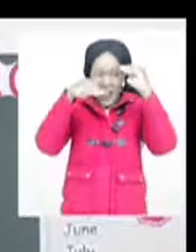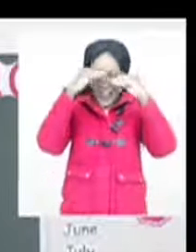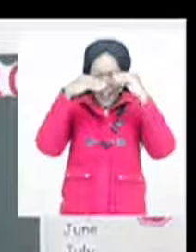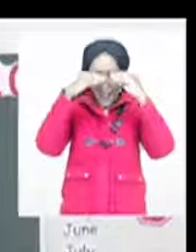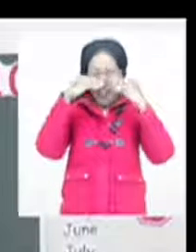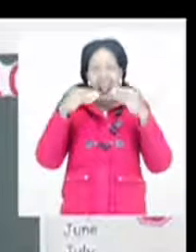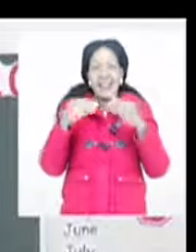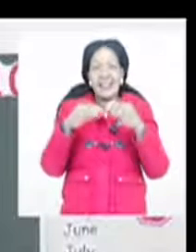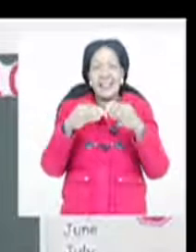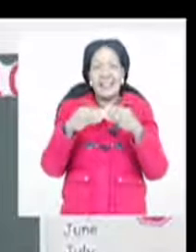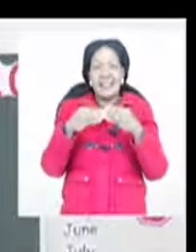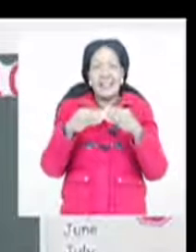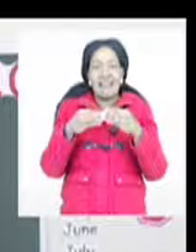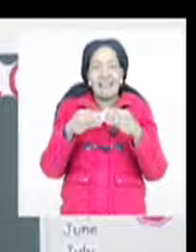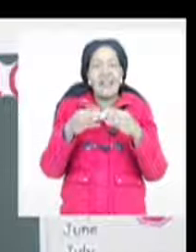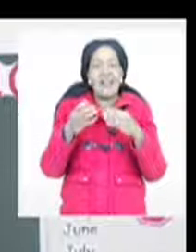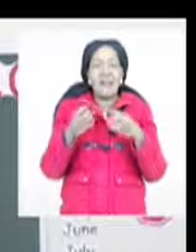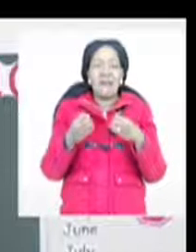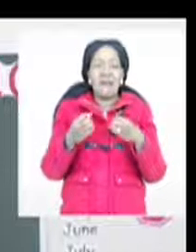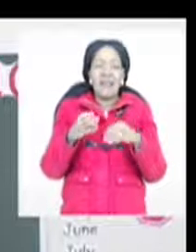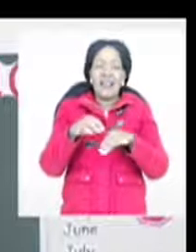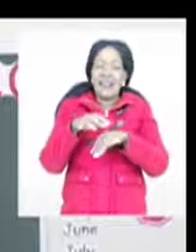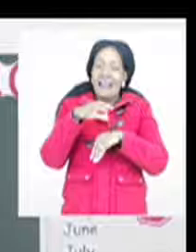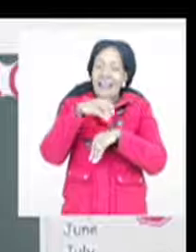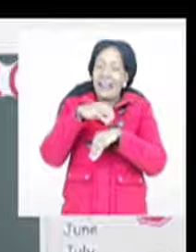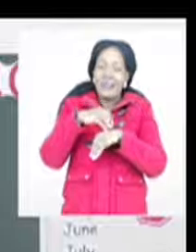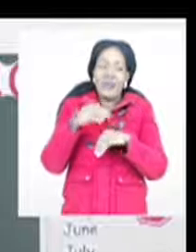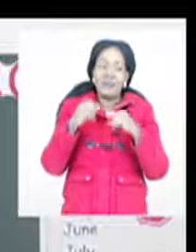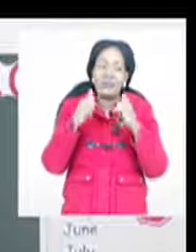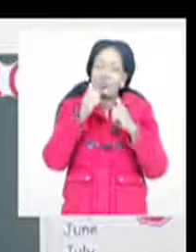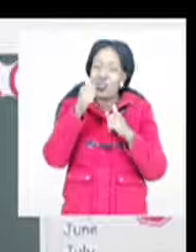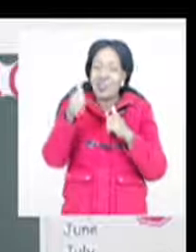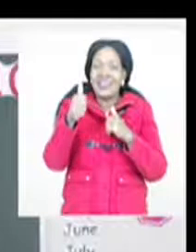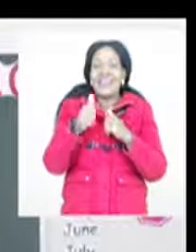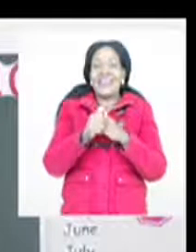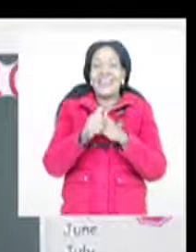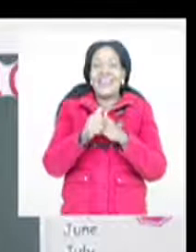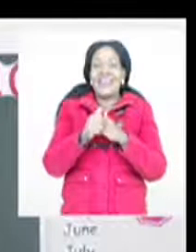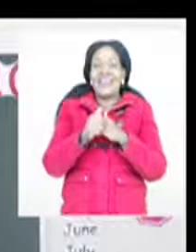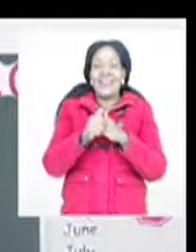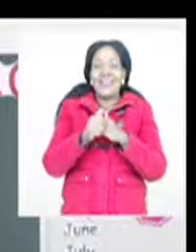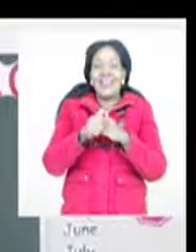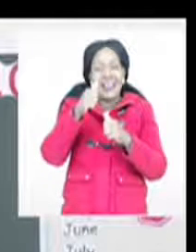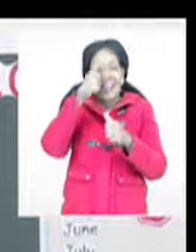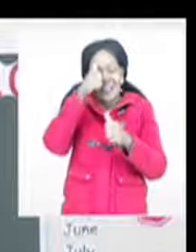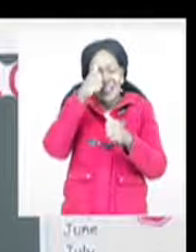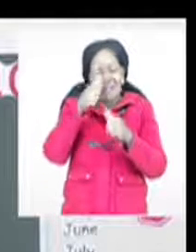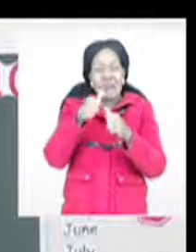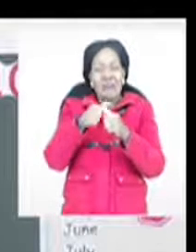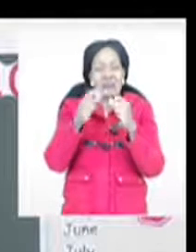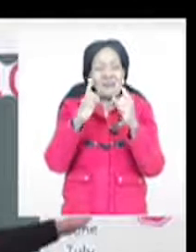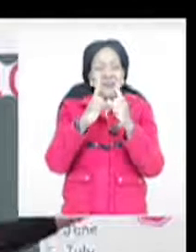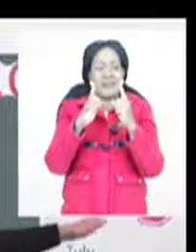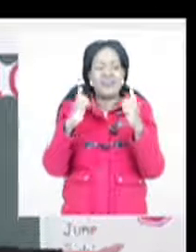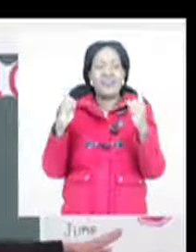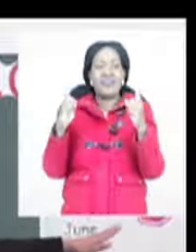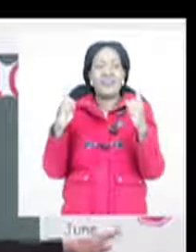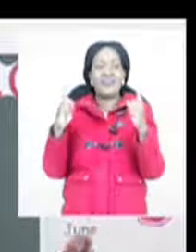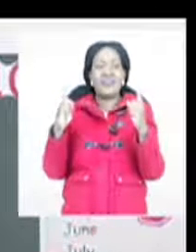And the cupcakes really smell so nice. Now, let's remember to keep a social